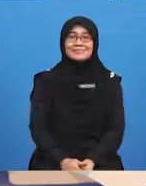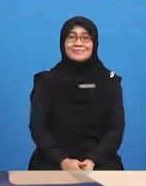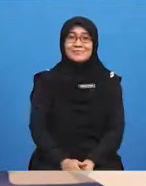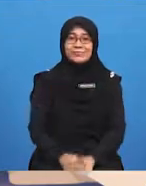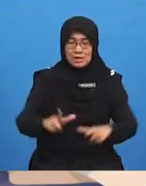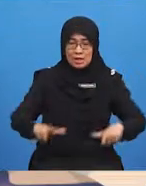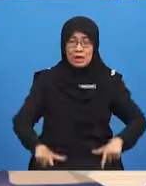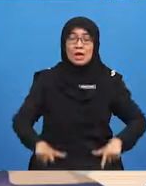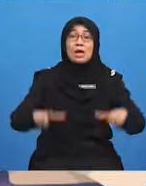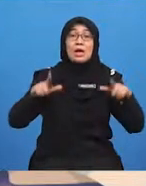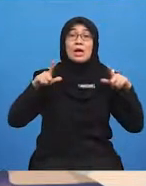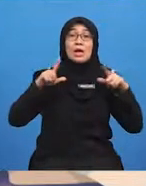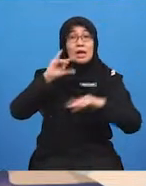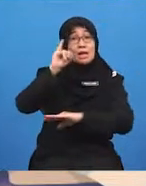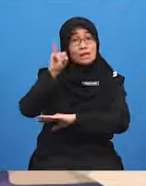Living room.